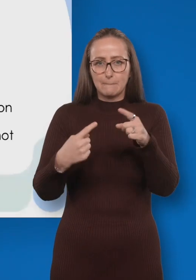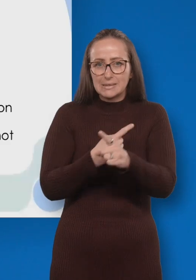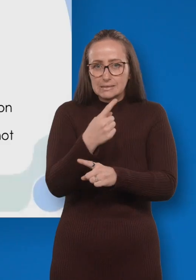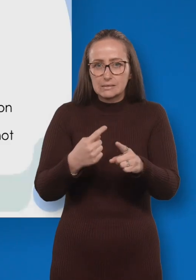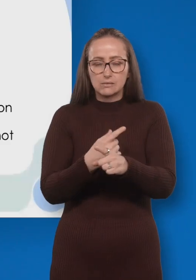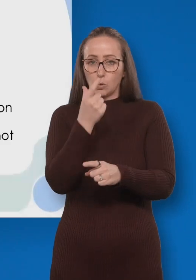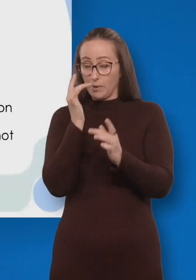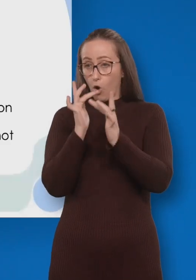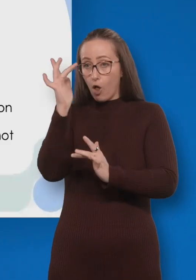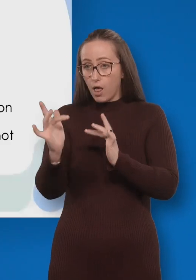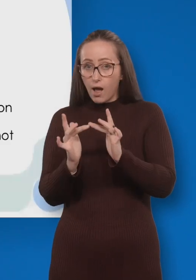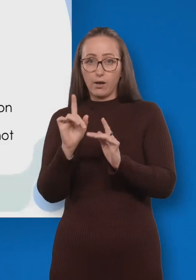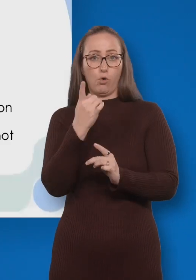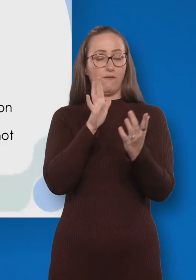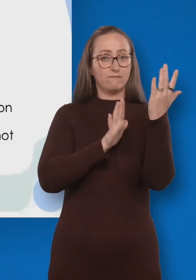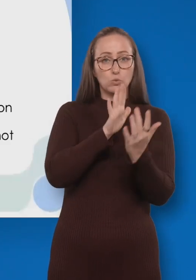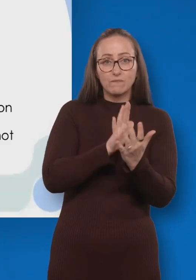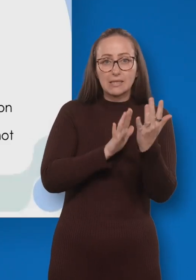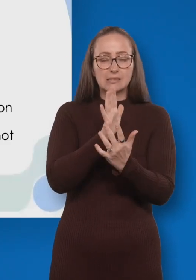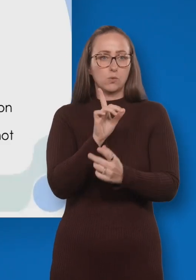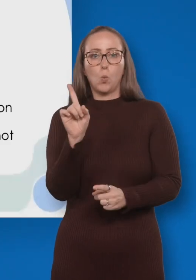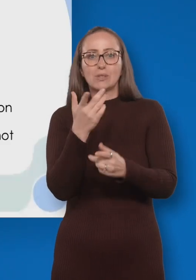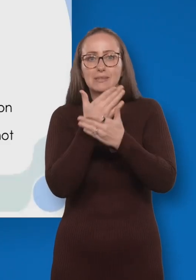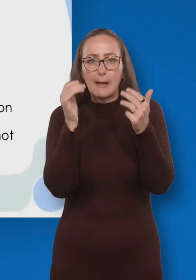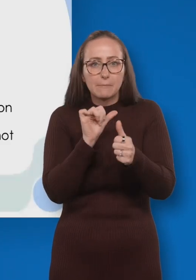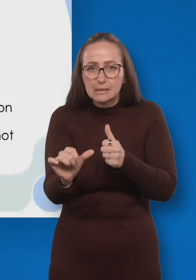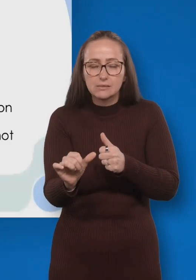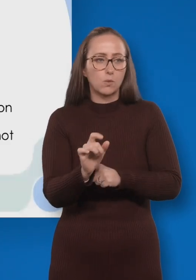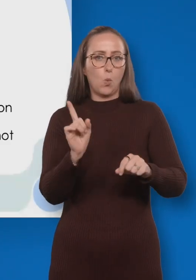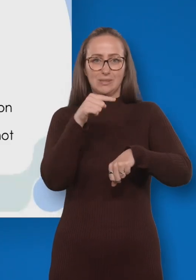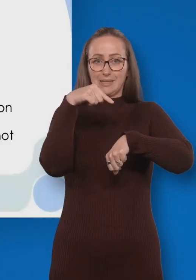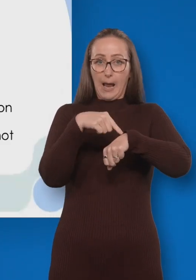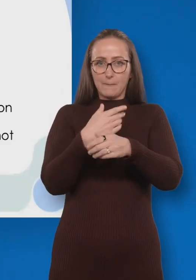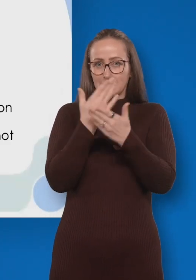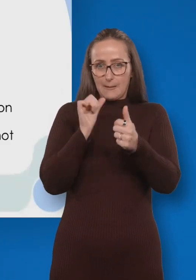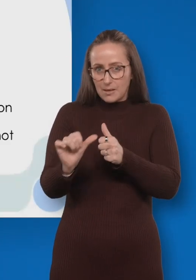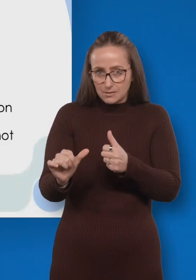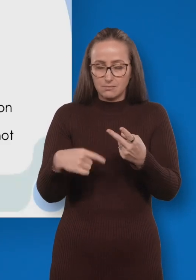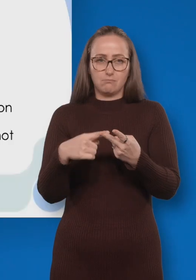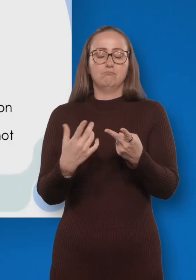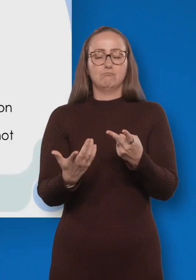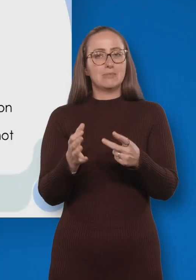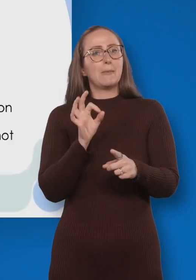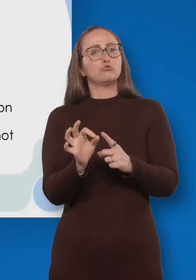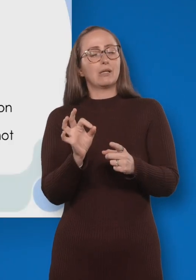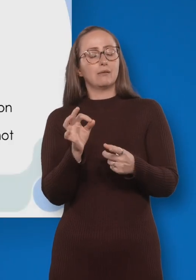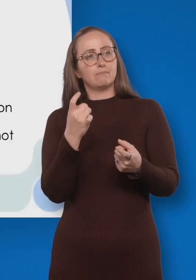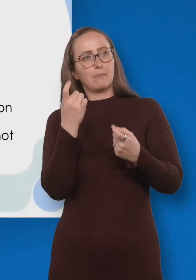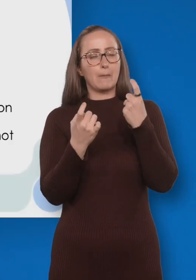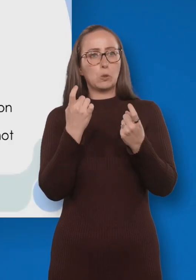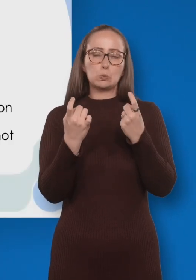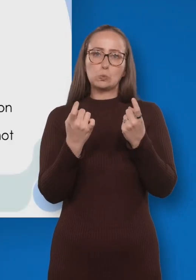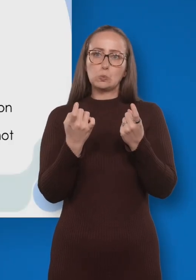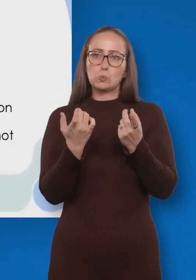we have them online? Do we have them in person? At what days do we have them on? Which time of the day do we have them on? Especially if you're trying to account